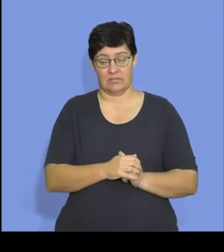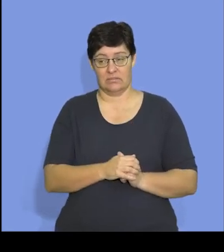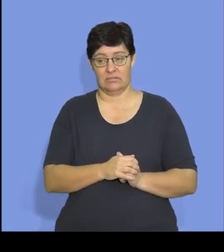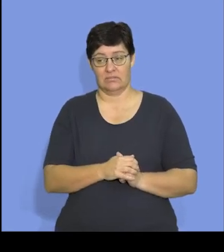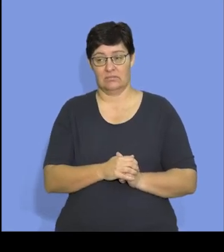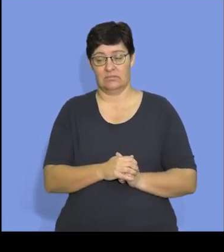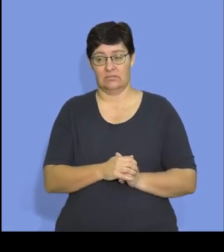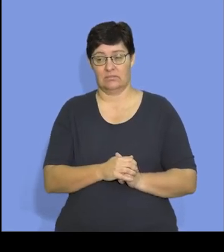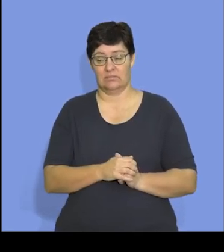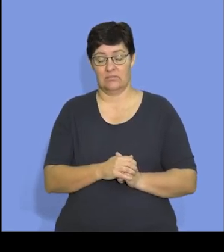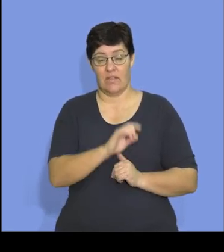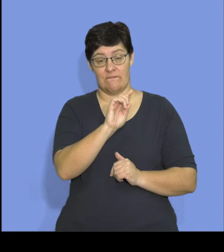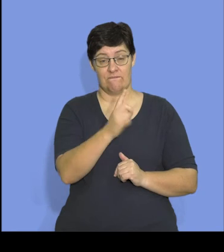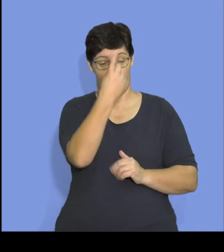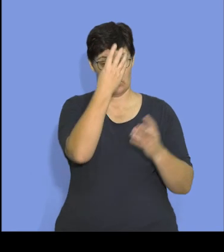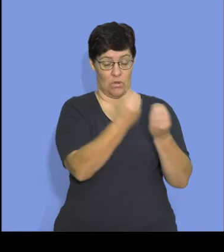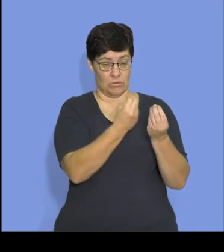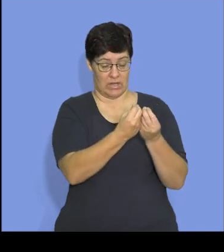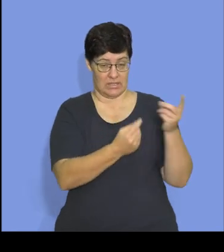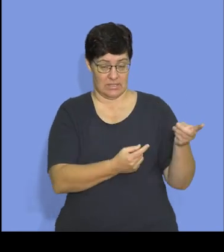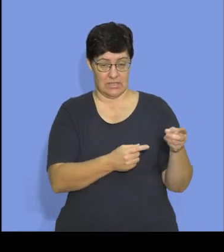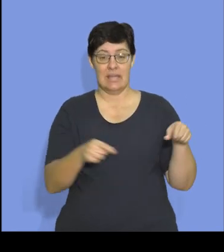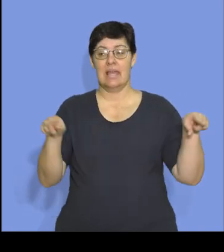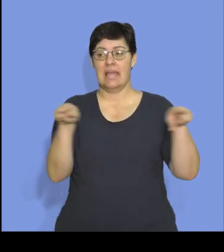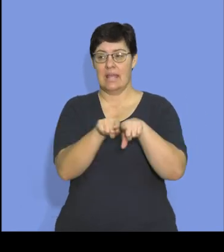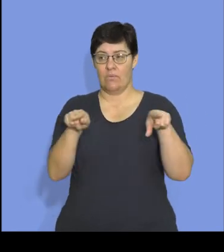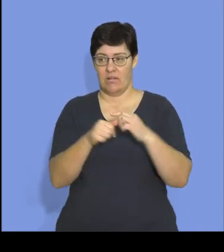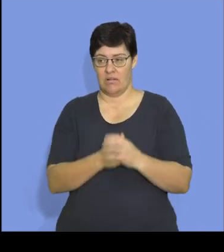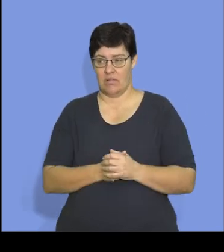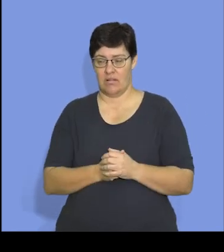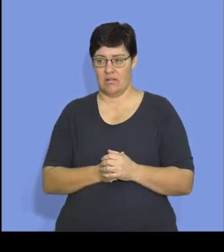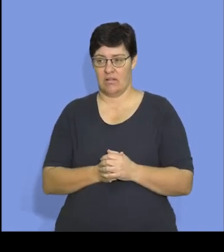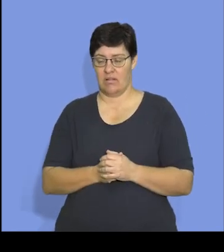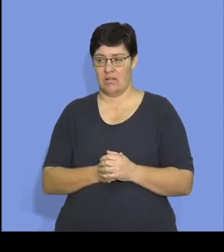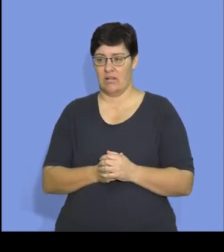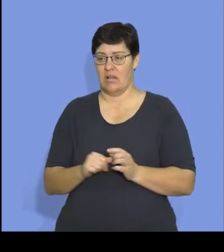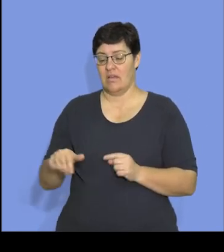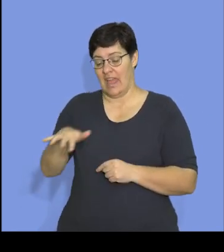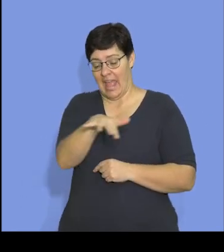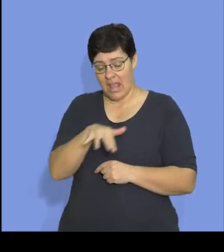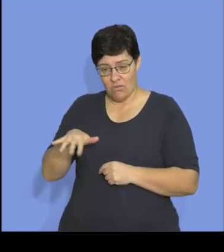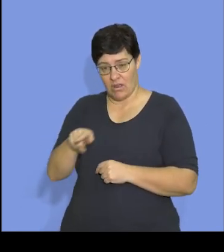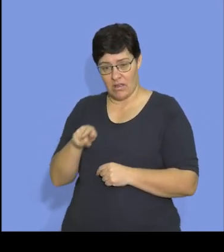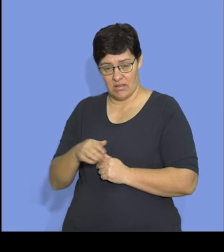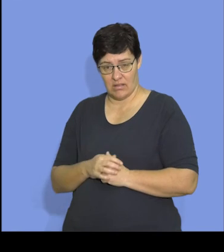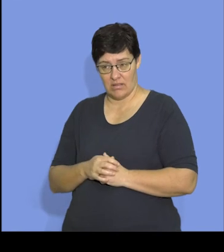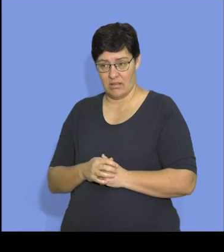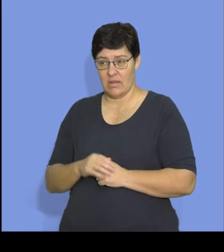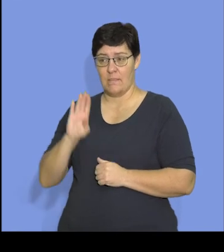of the first object is equal to the area of